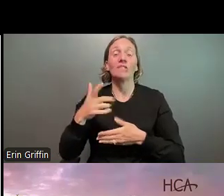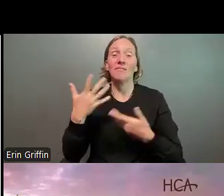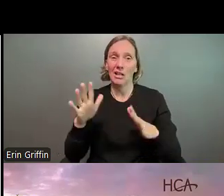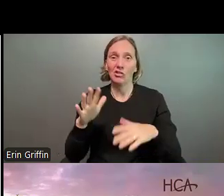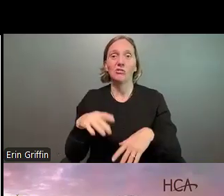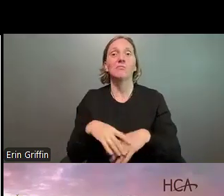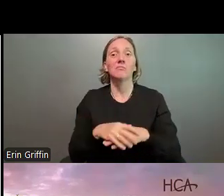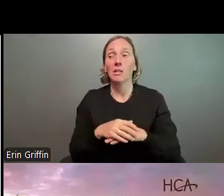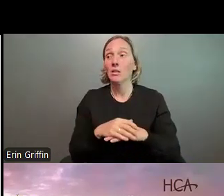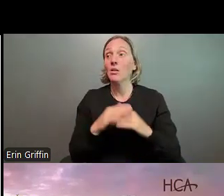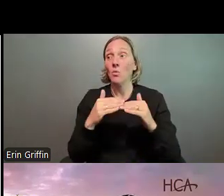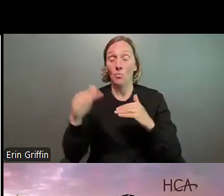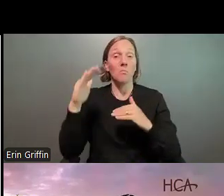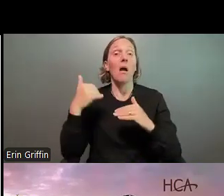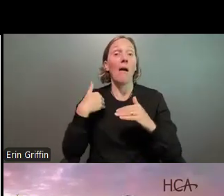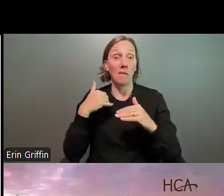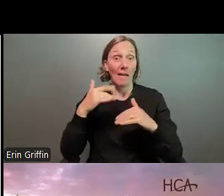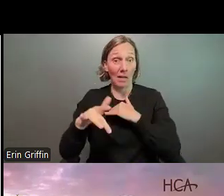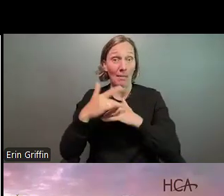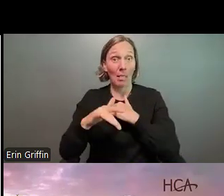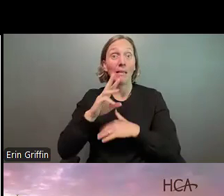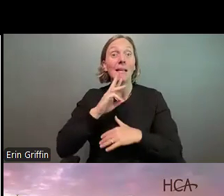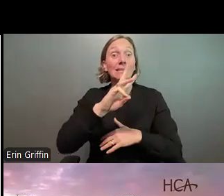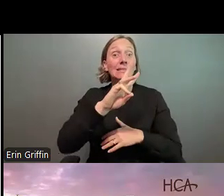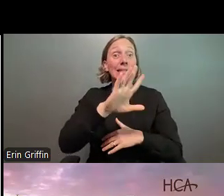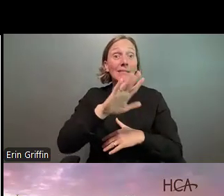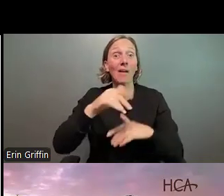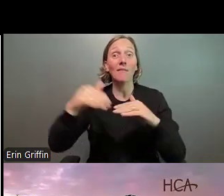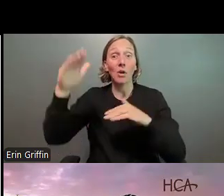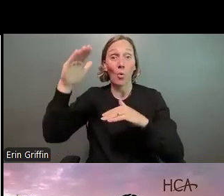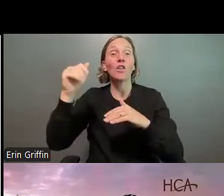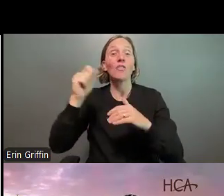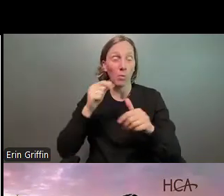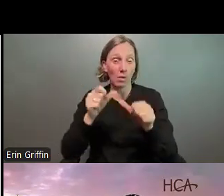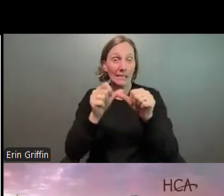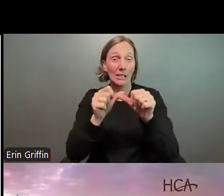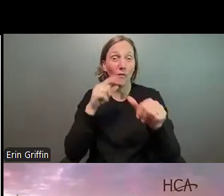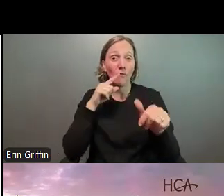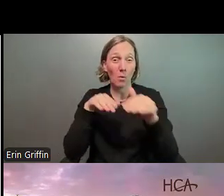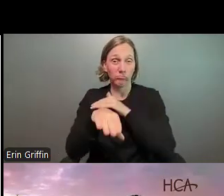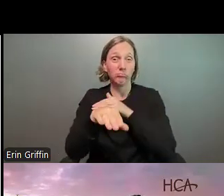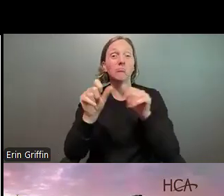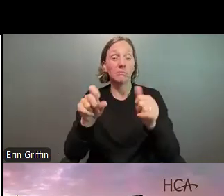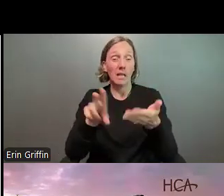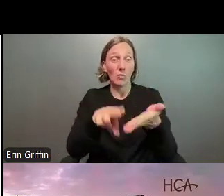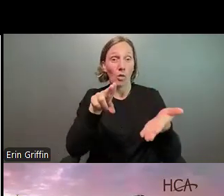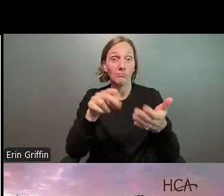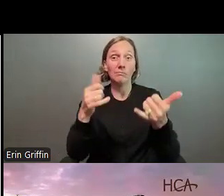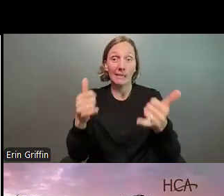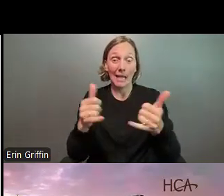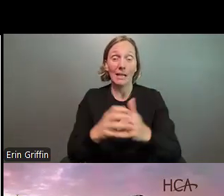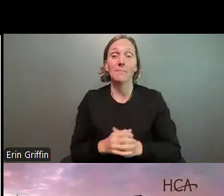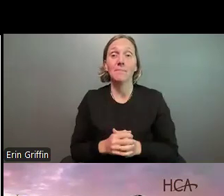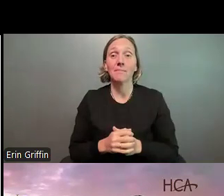who are 65 and older, but that enrollment continues today. We still have spaces available